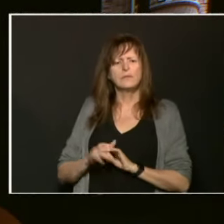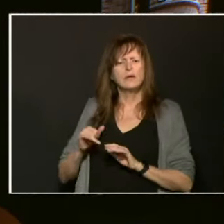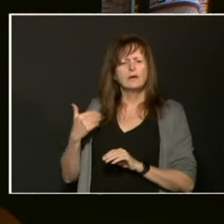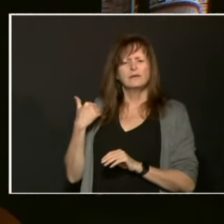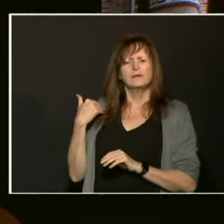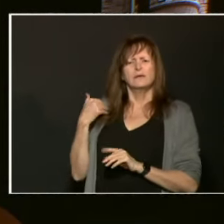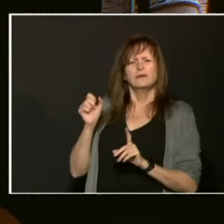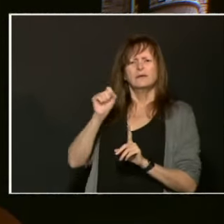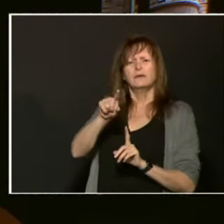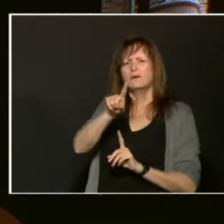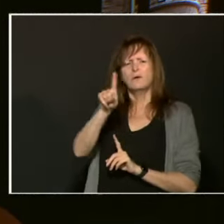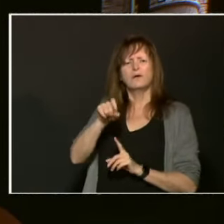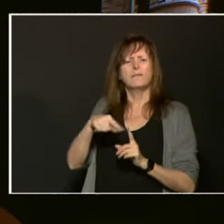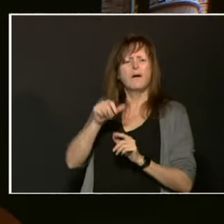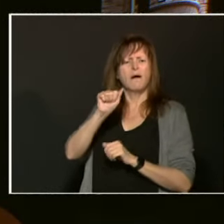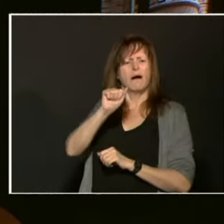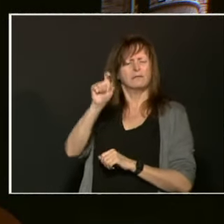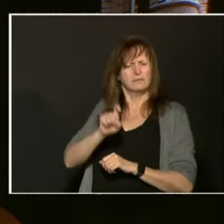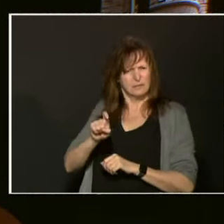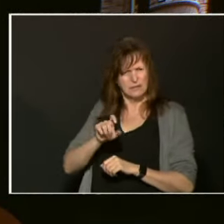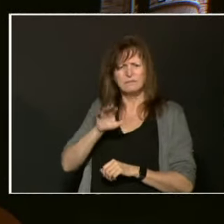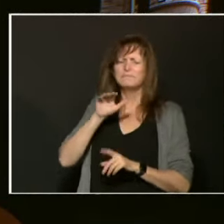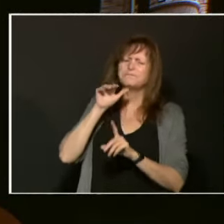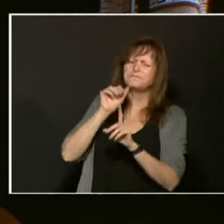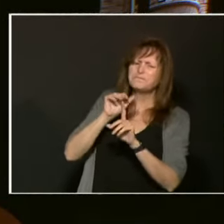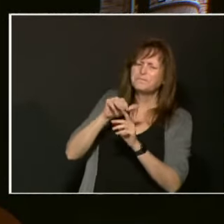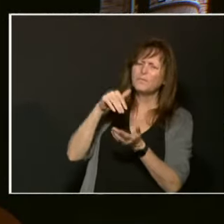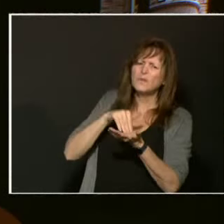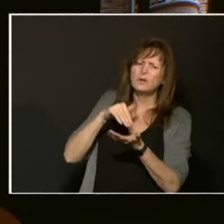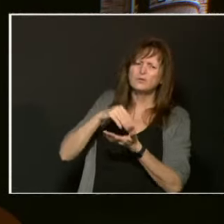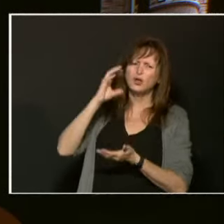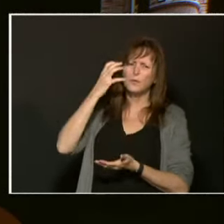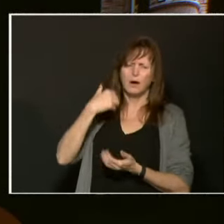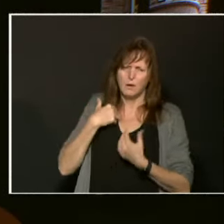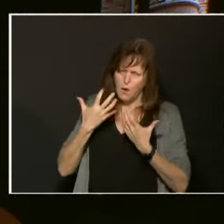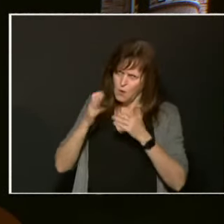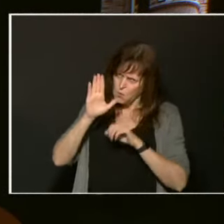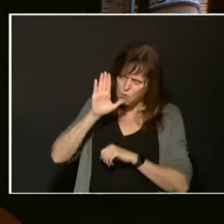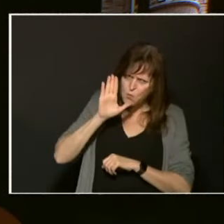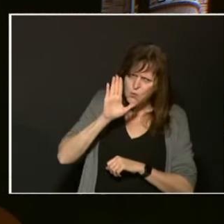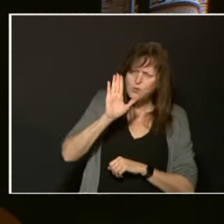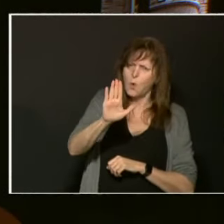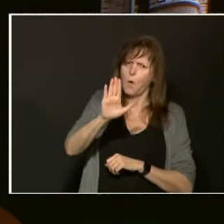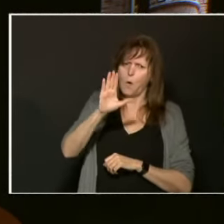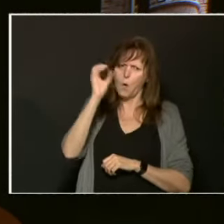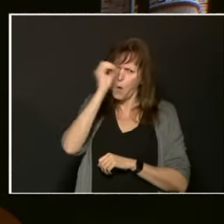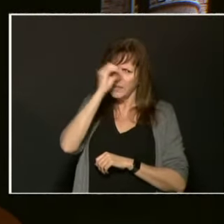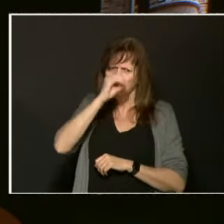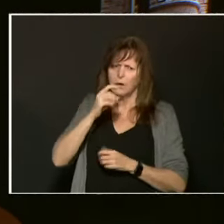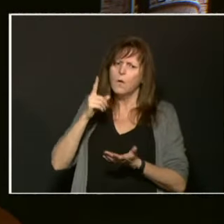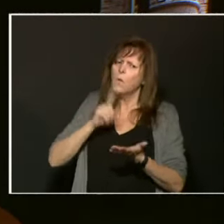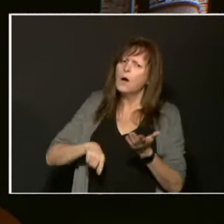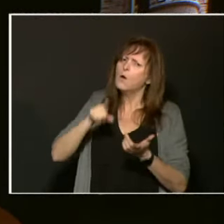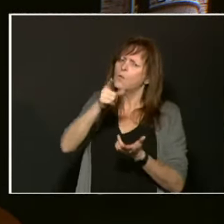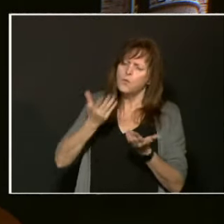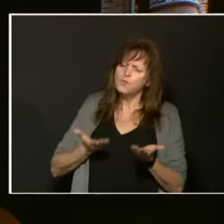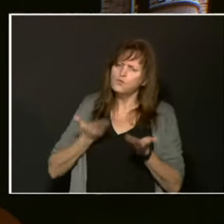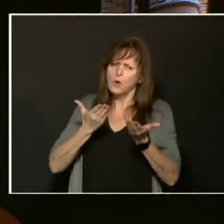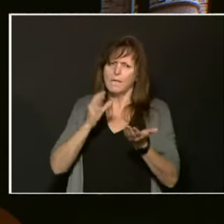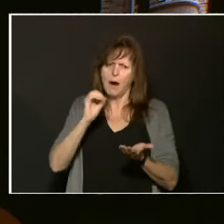you on this and what your specific recommendation for the Ontario government would be. I mean, we're trying to balance here the